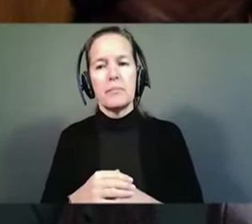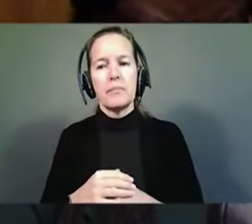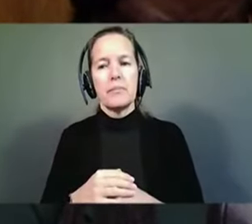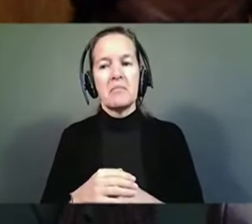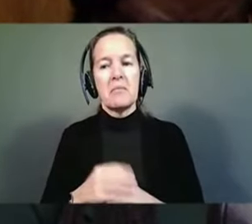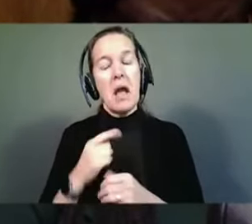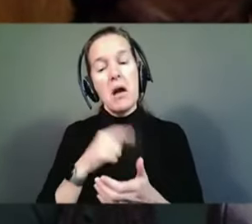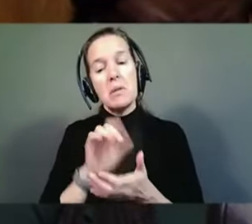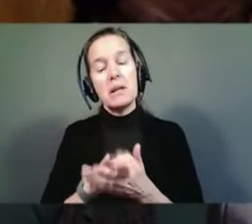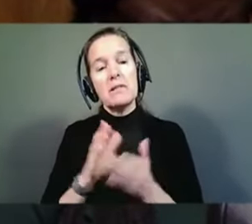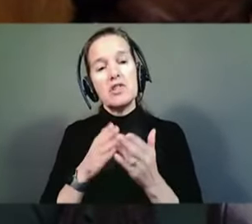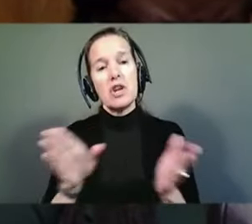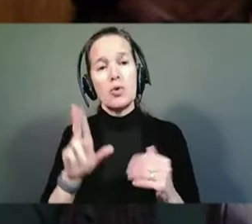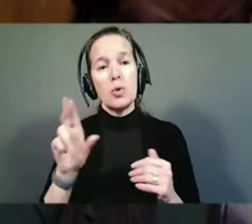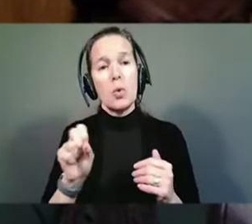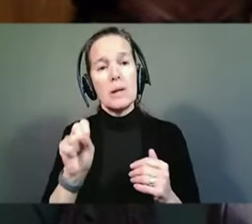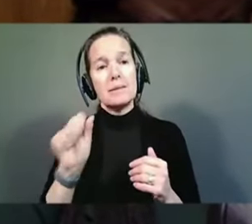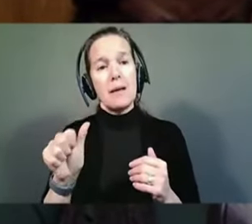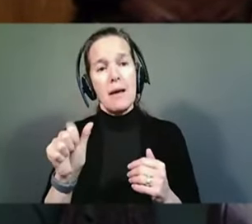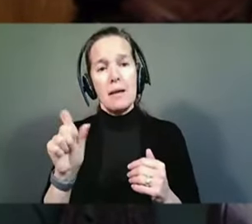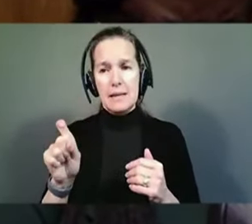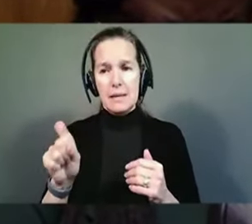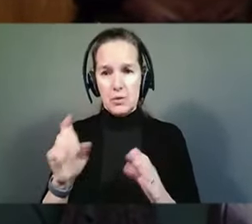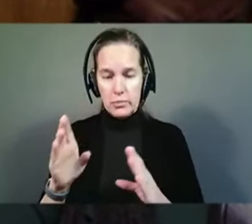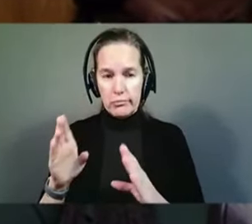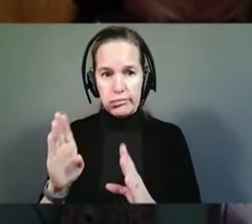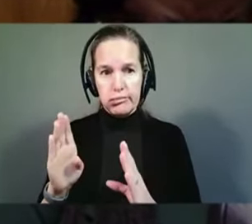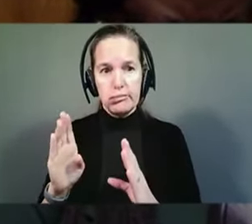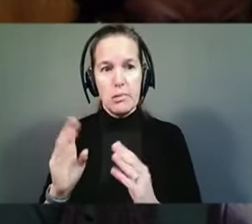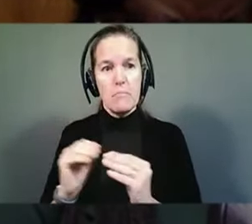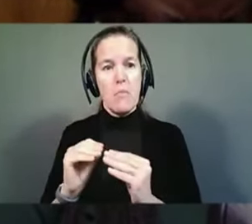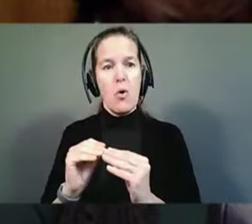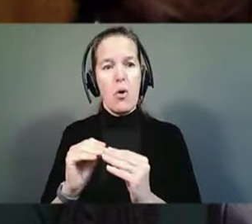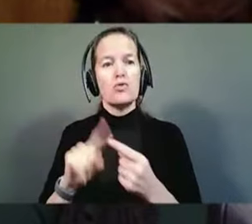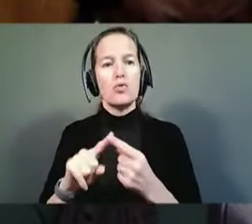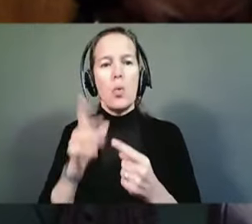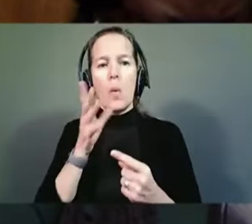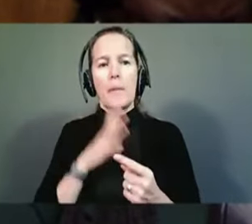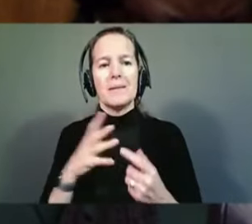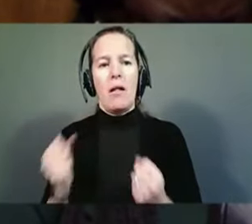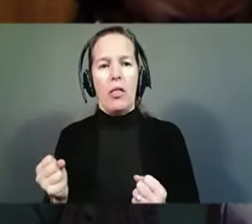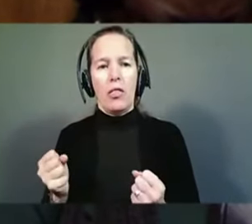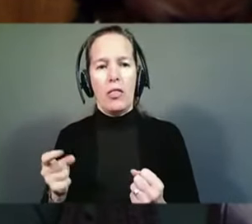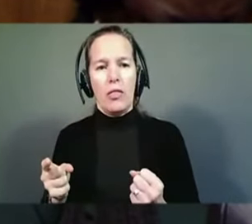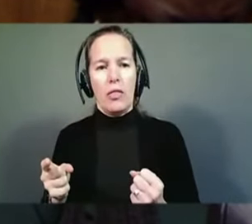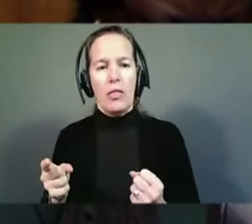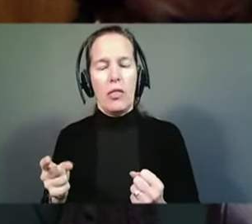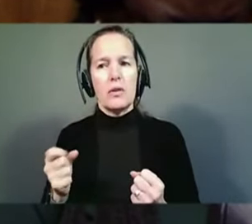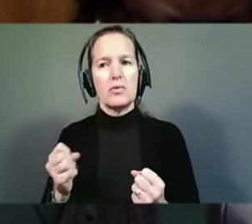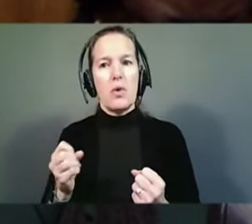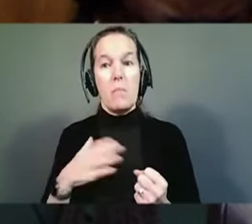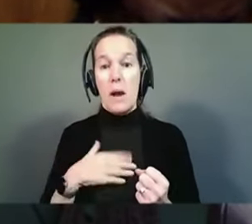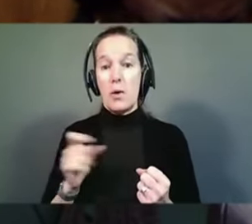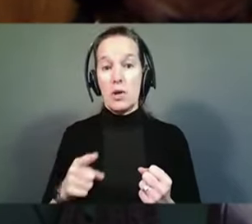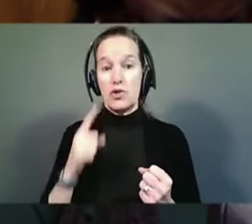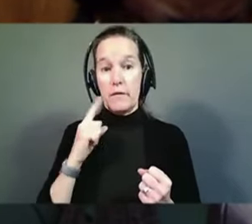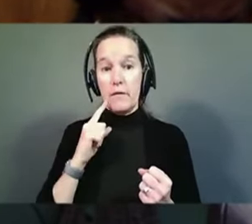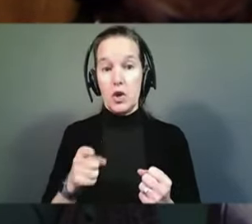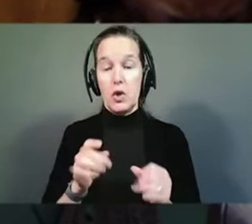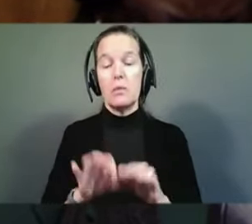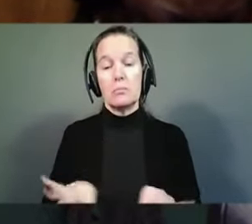country needs to take women's health more seriously. So I think this question I have for you is extremely